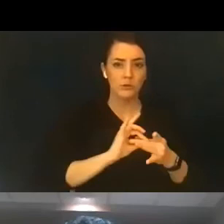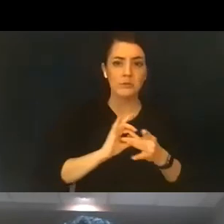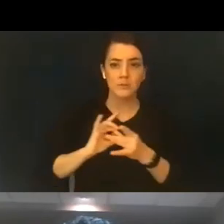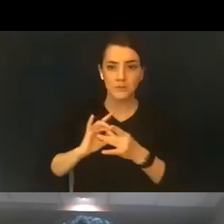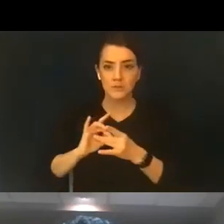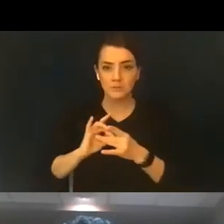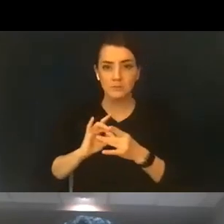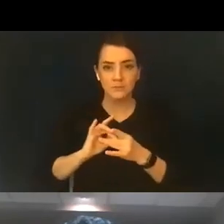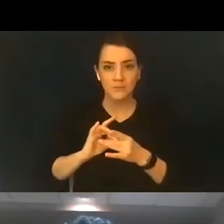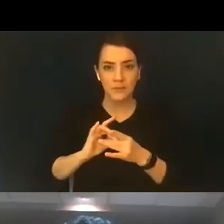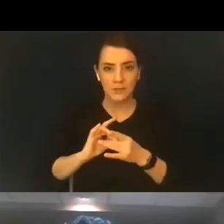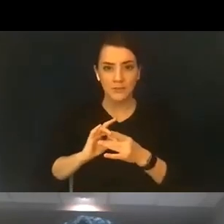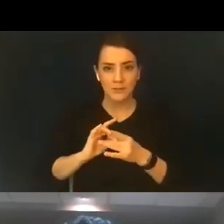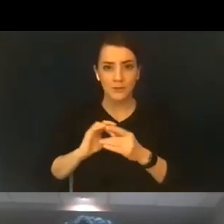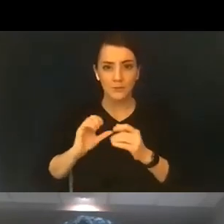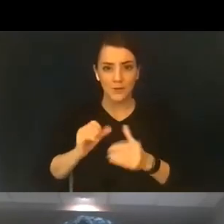the